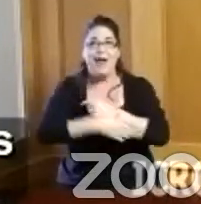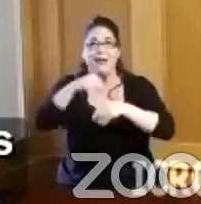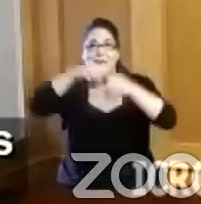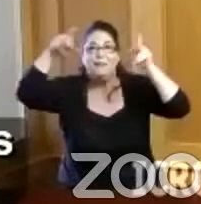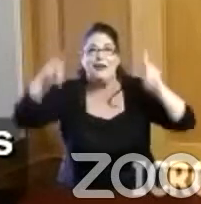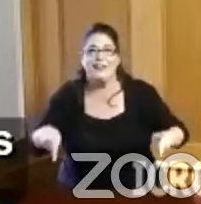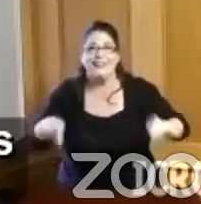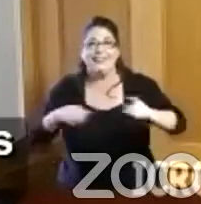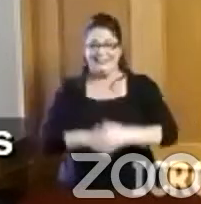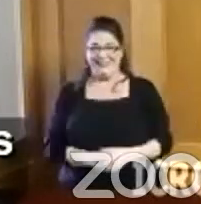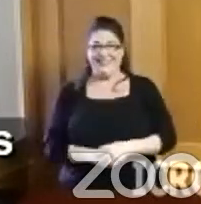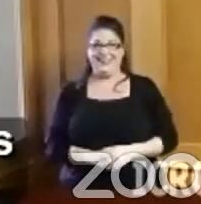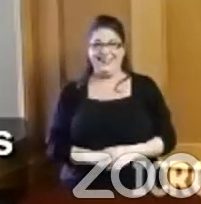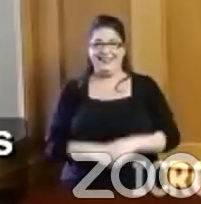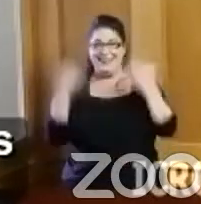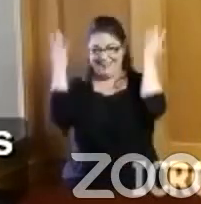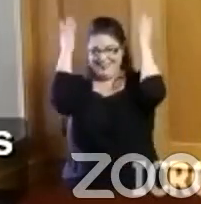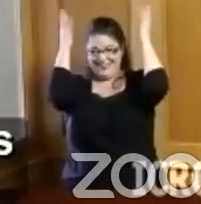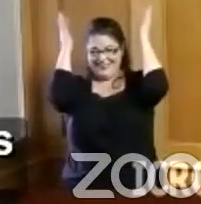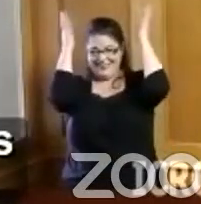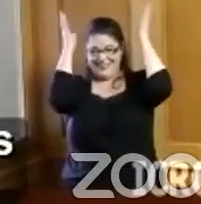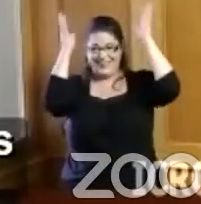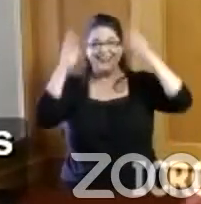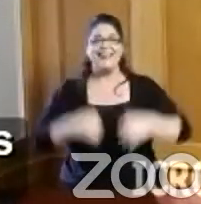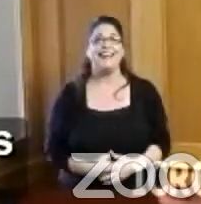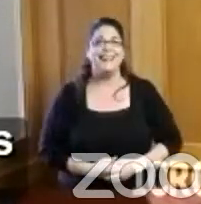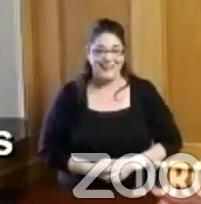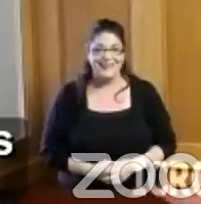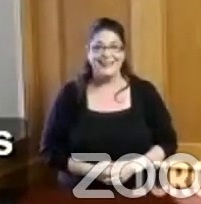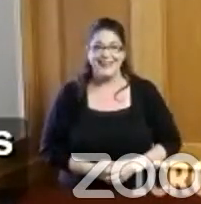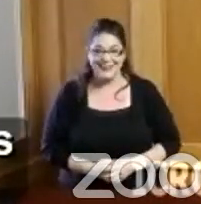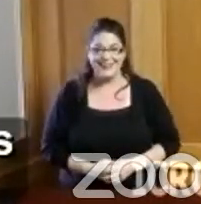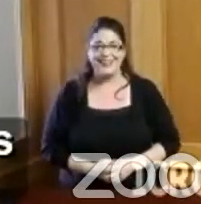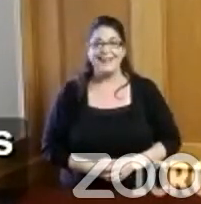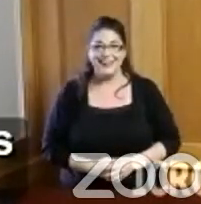person, we're in person. Women are running.